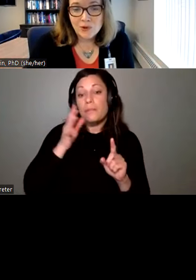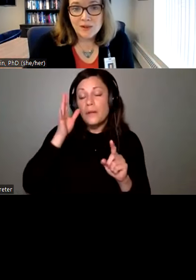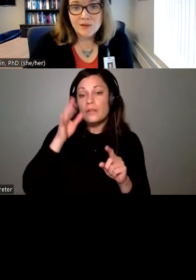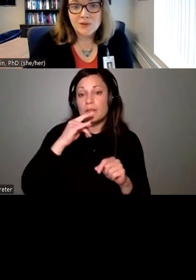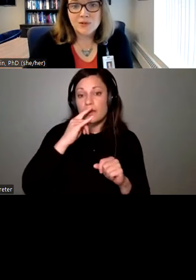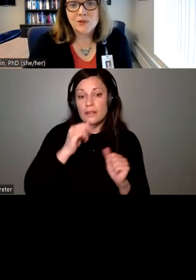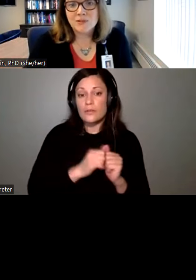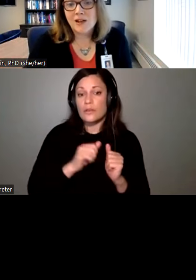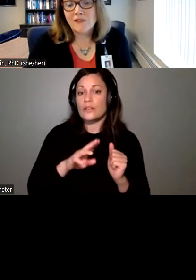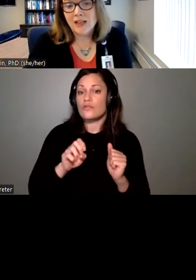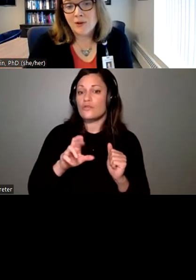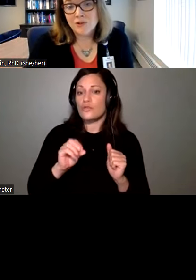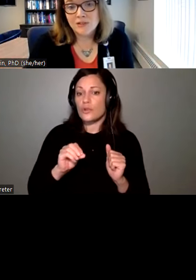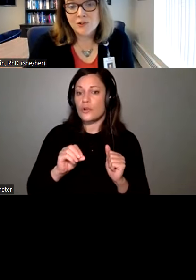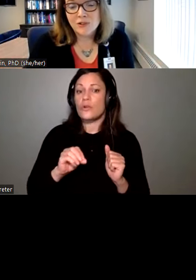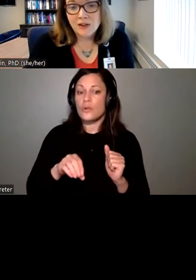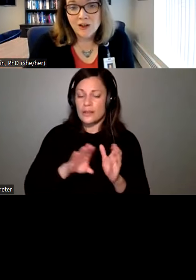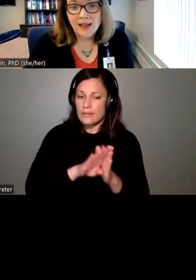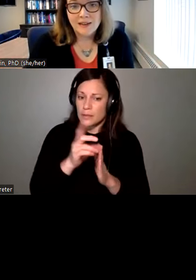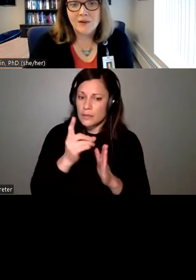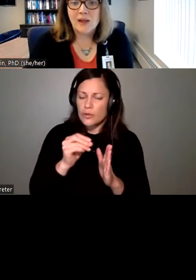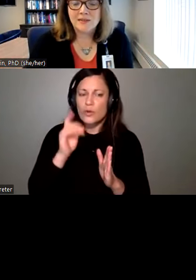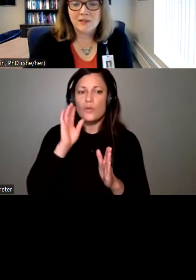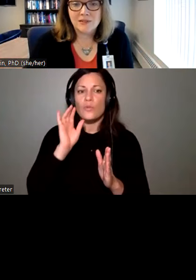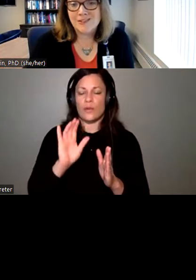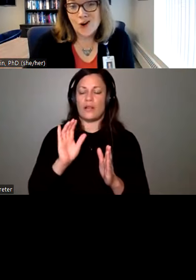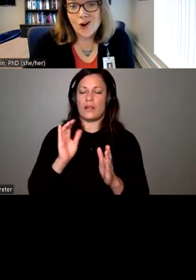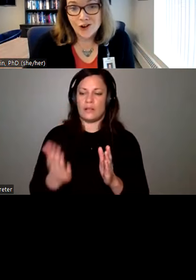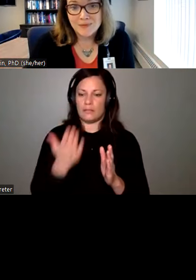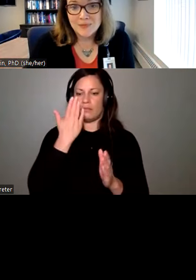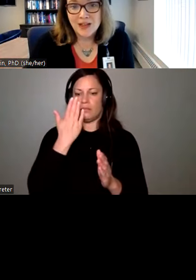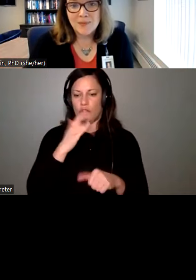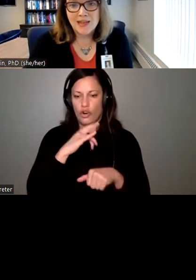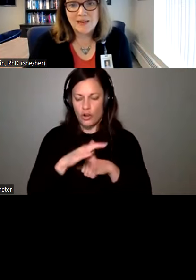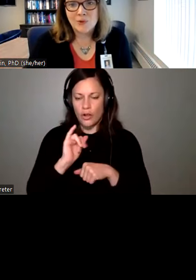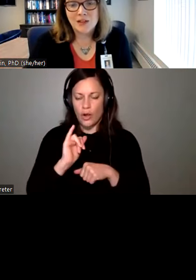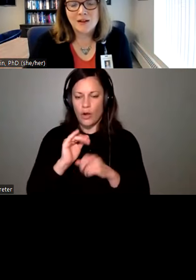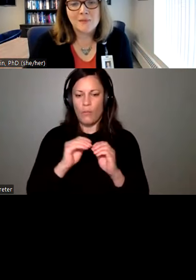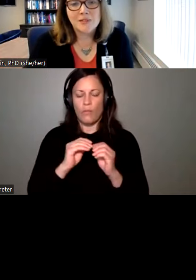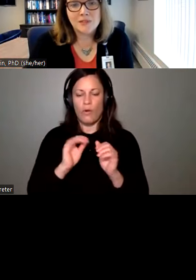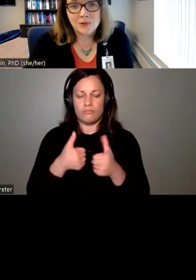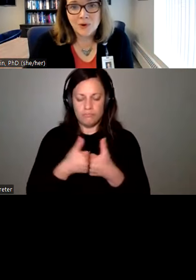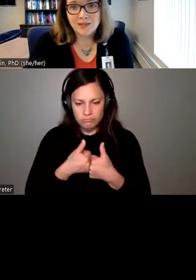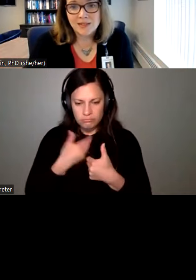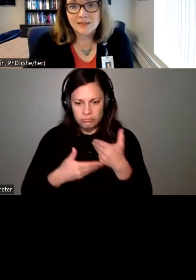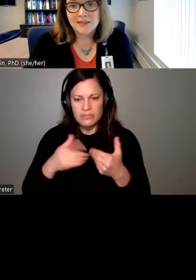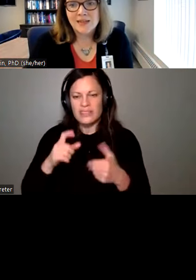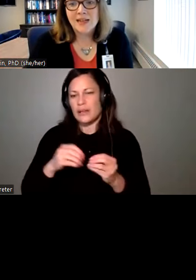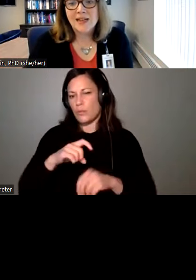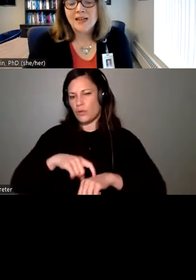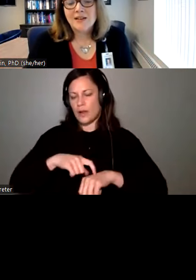who have neurodevelopmental disorders, they often encounter this earlier and in ways that are harder and need more time to sort of